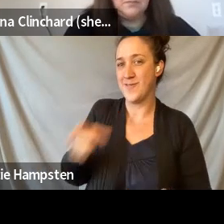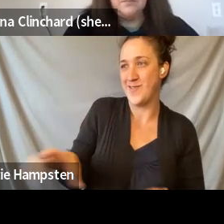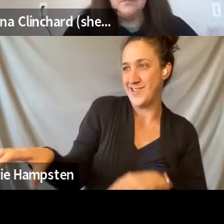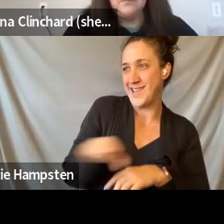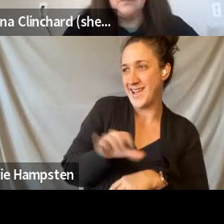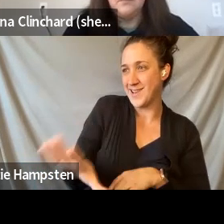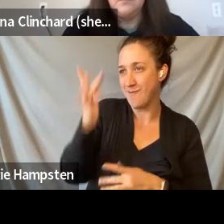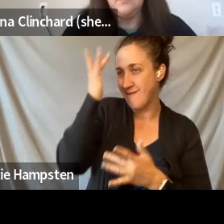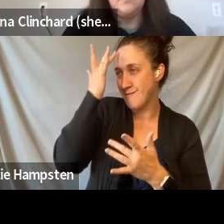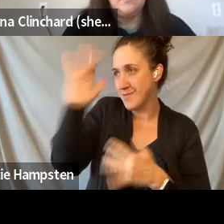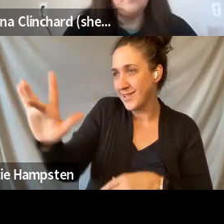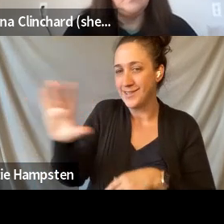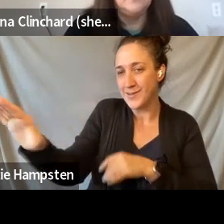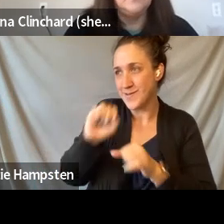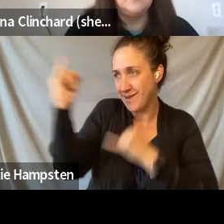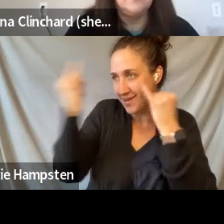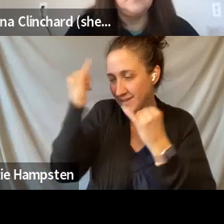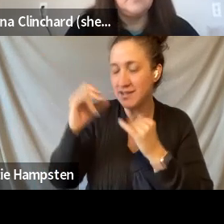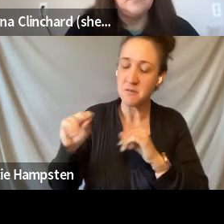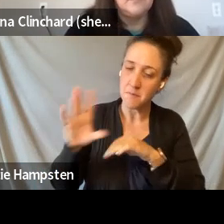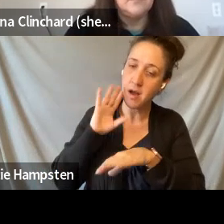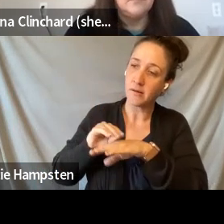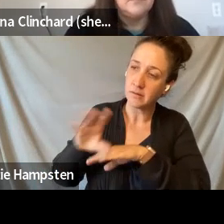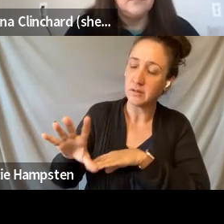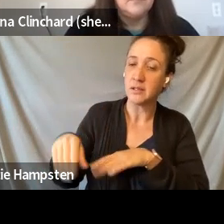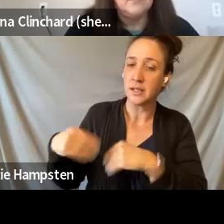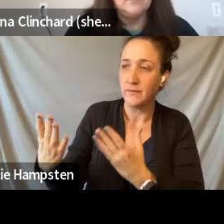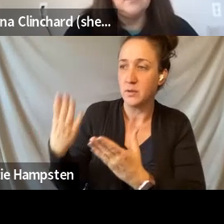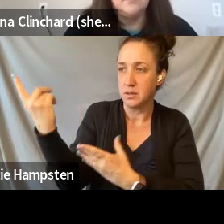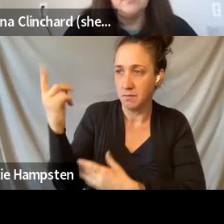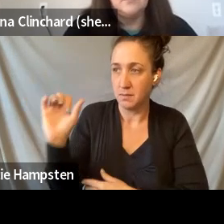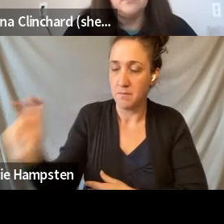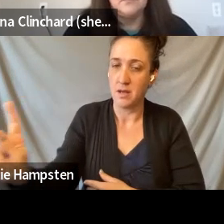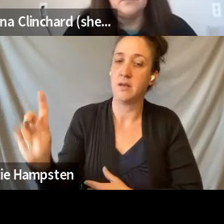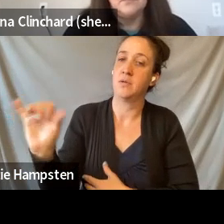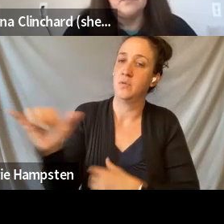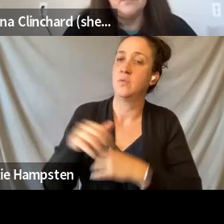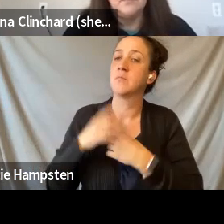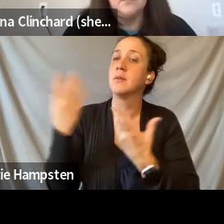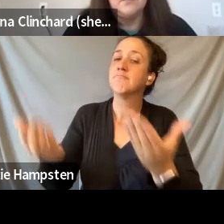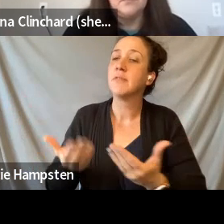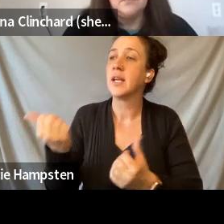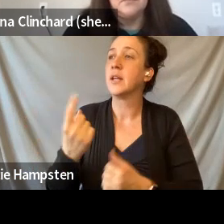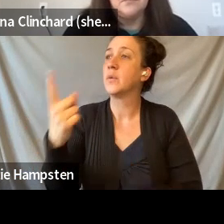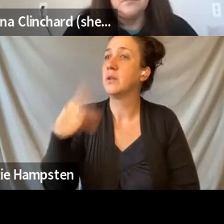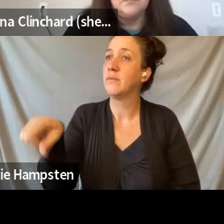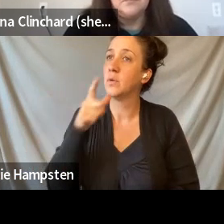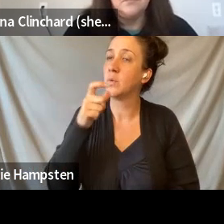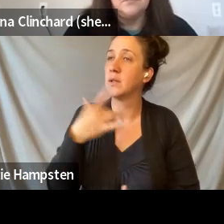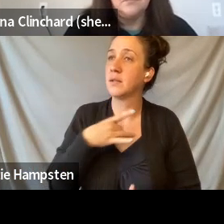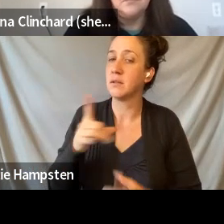brilliance. But I really would invite any of you who would like to talk about that in terms